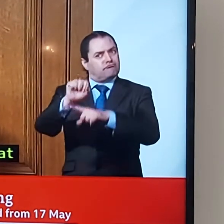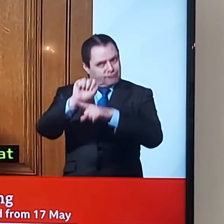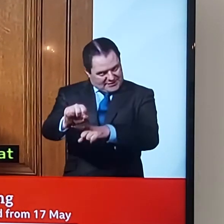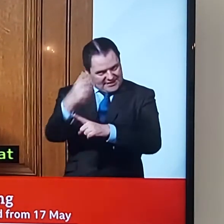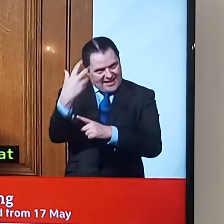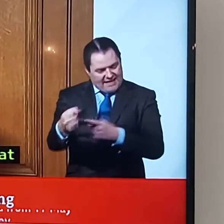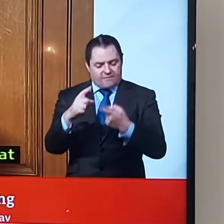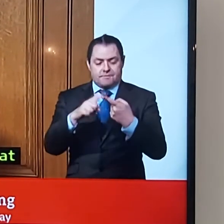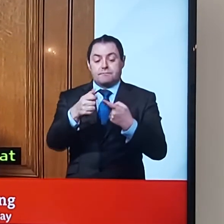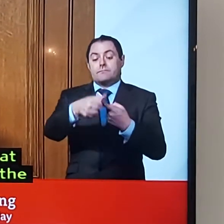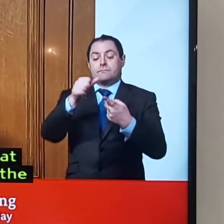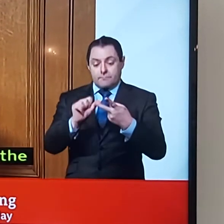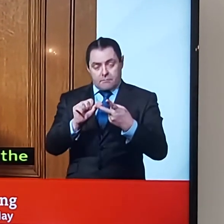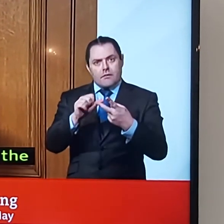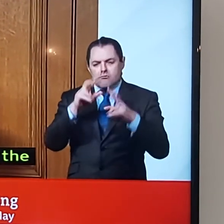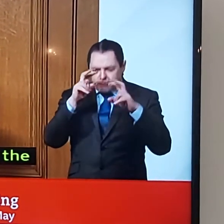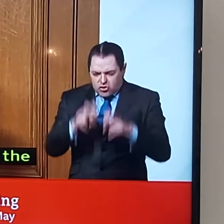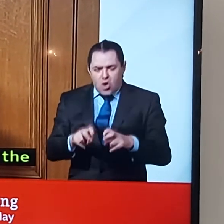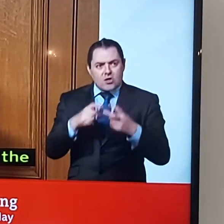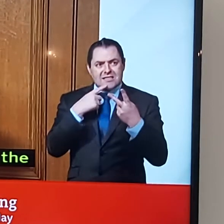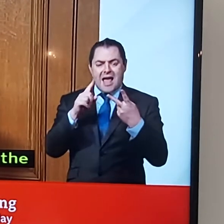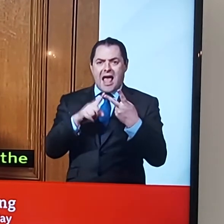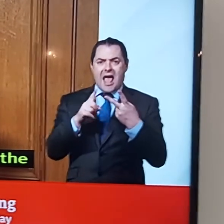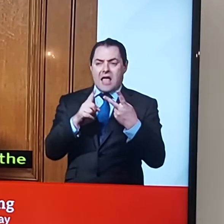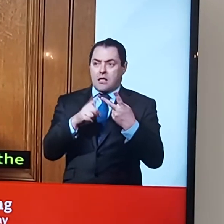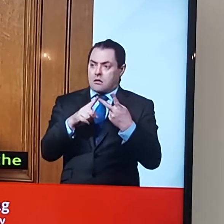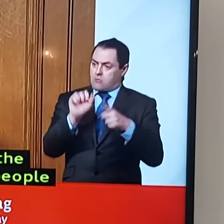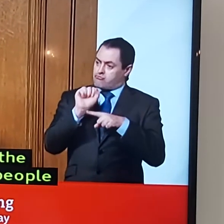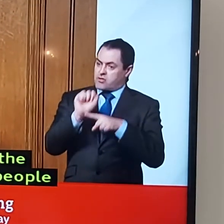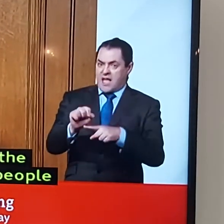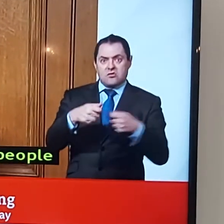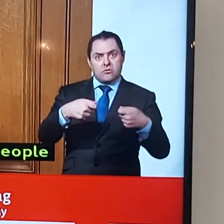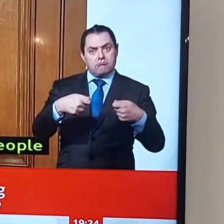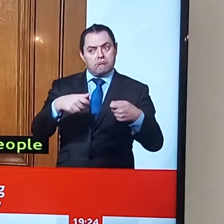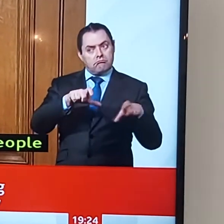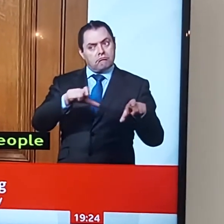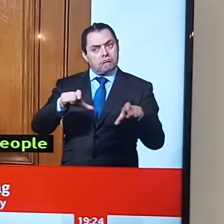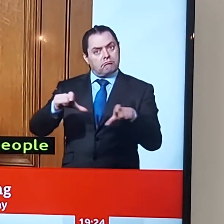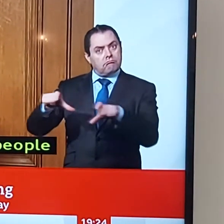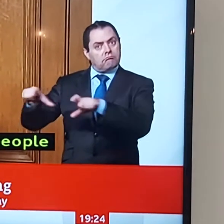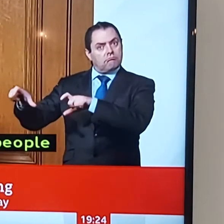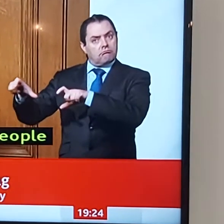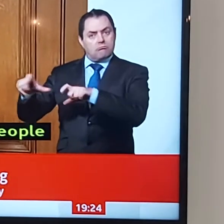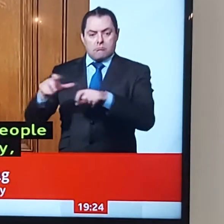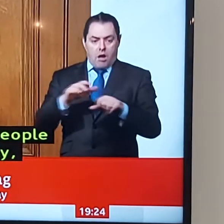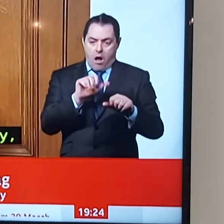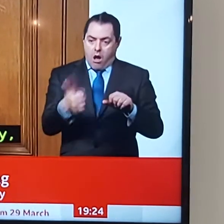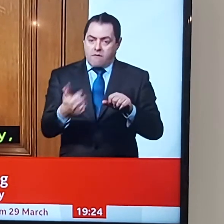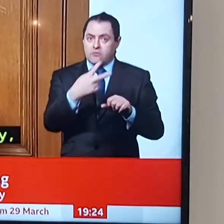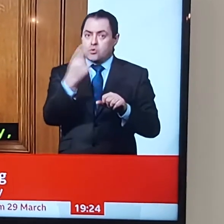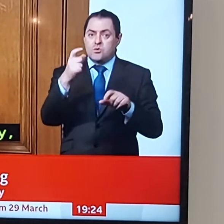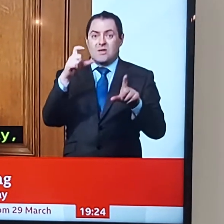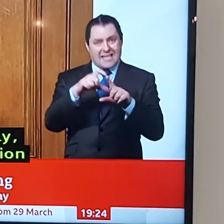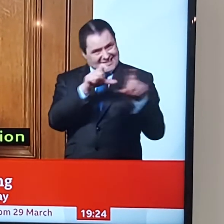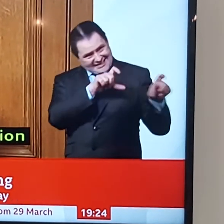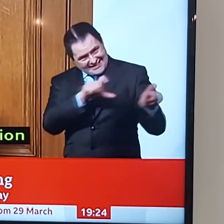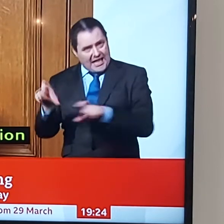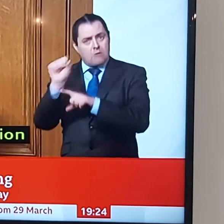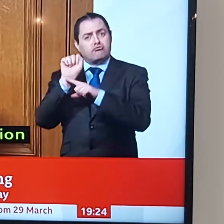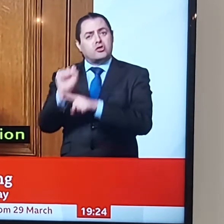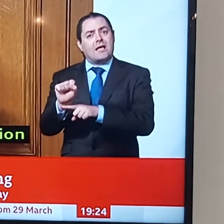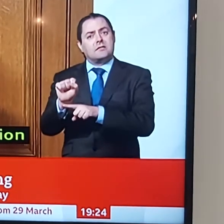suggests that protection continues over a prolonged period beyond 21 days. So this